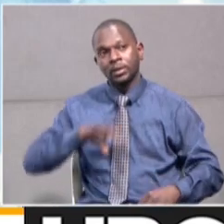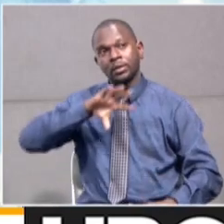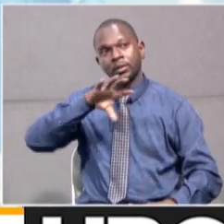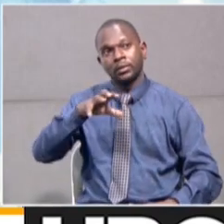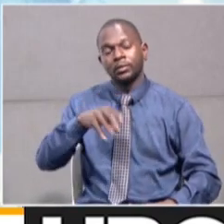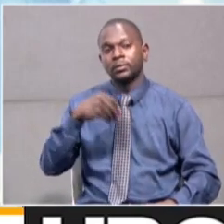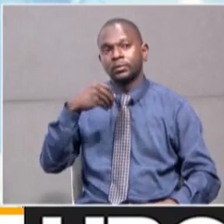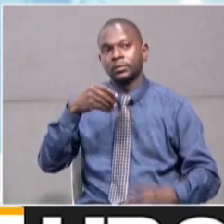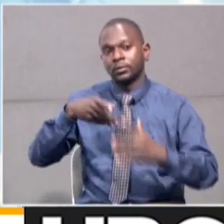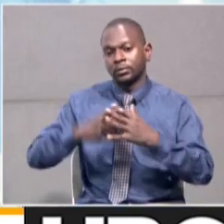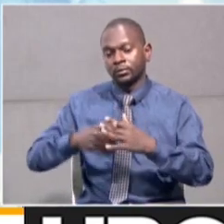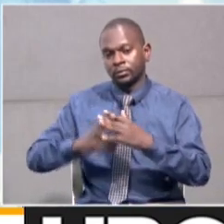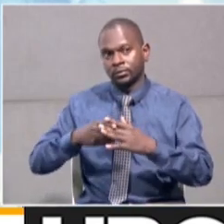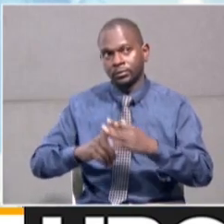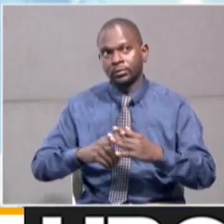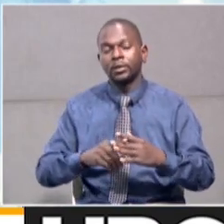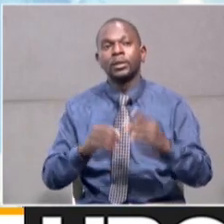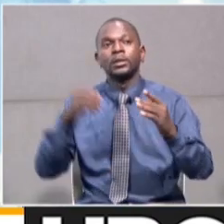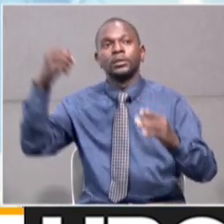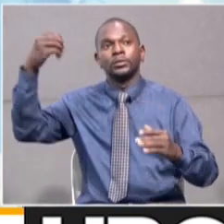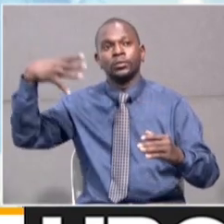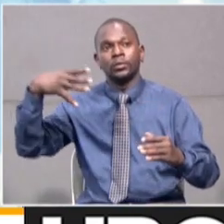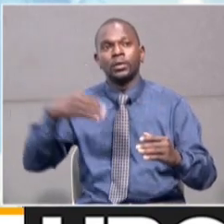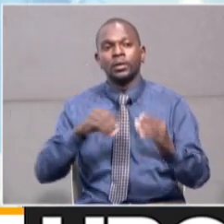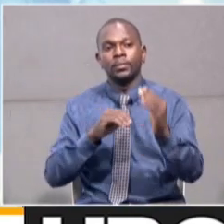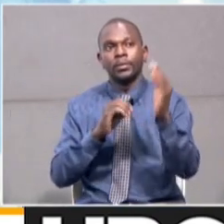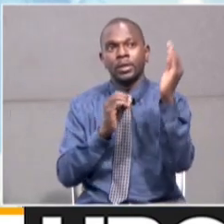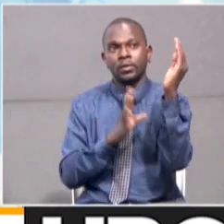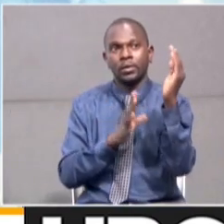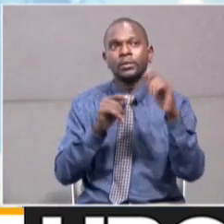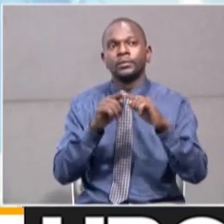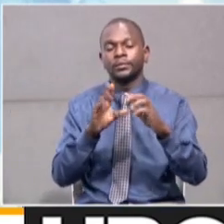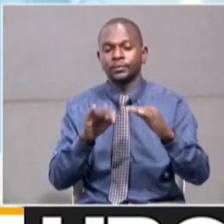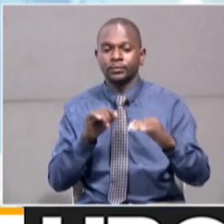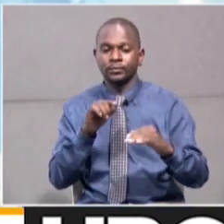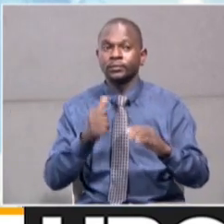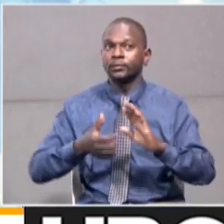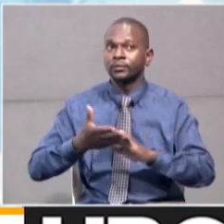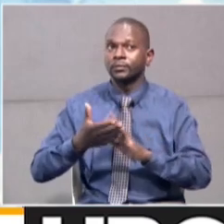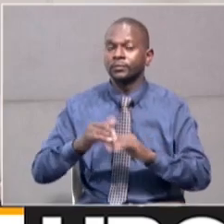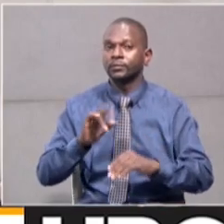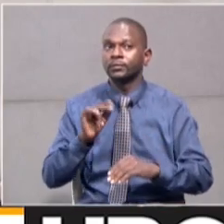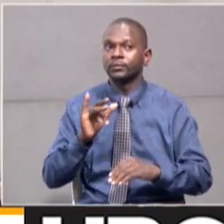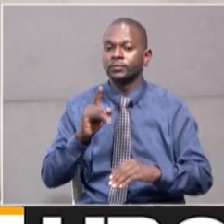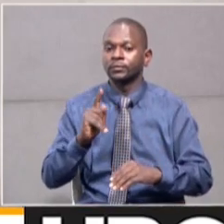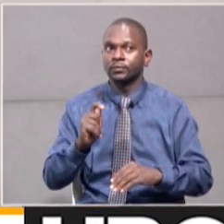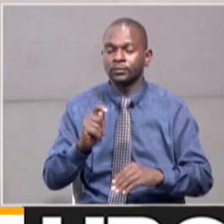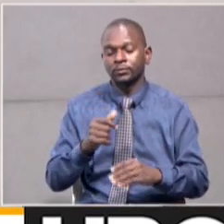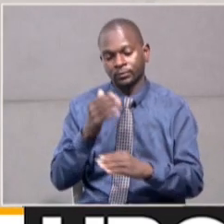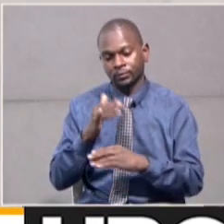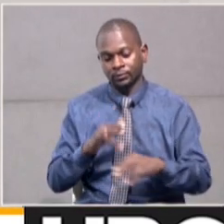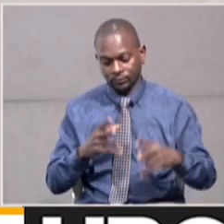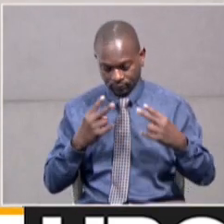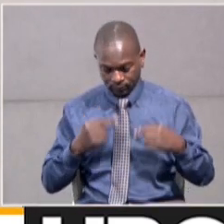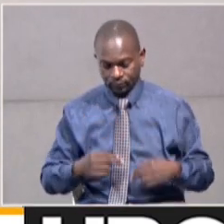maintenance centers, and supply solar power and wash facilities to emergency units. The Ministry of Health